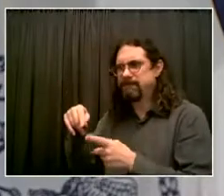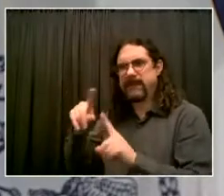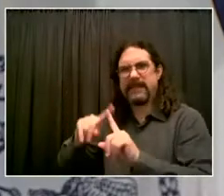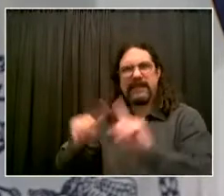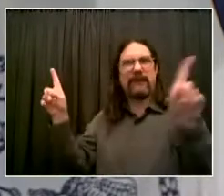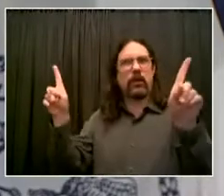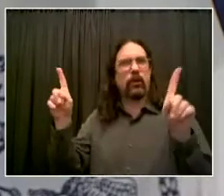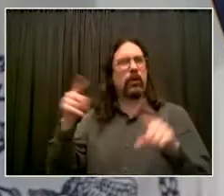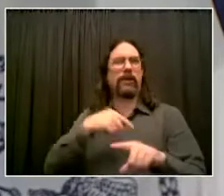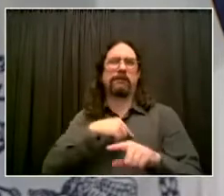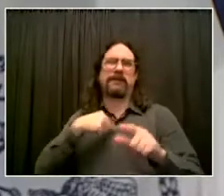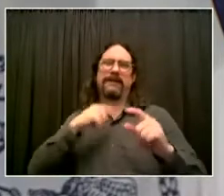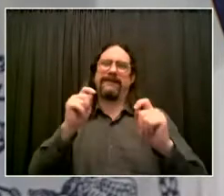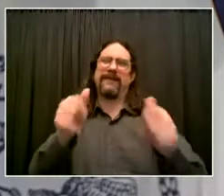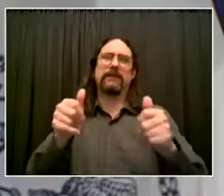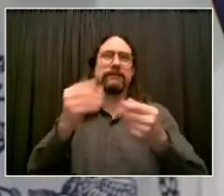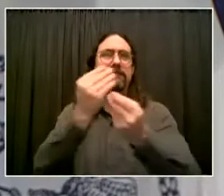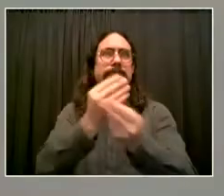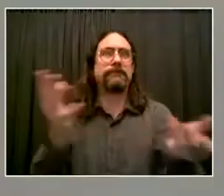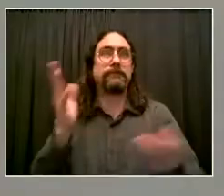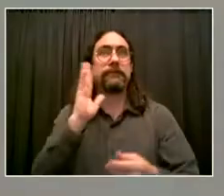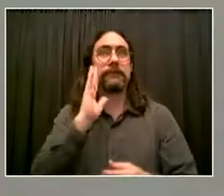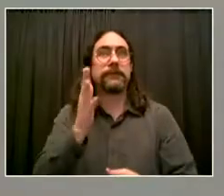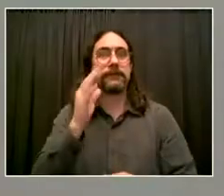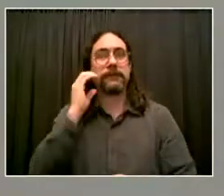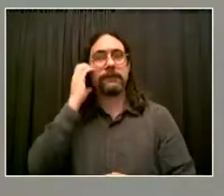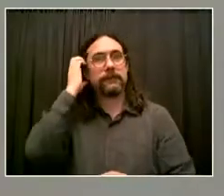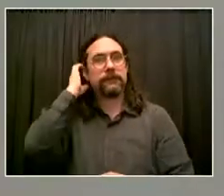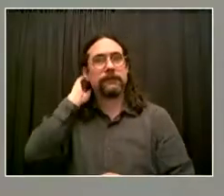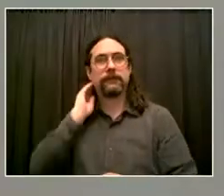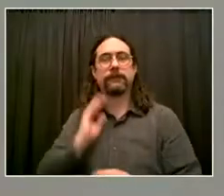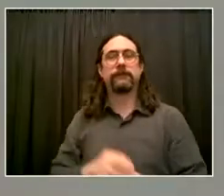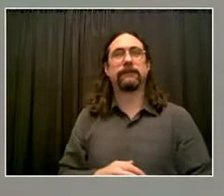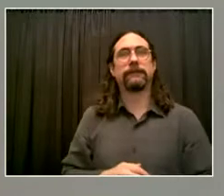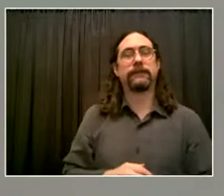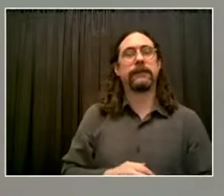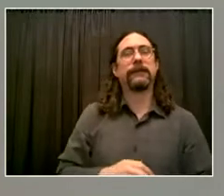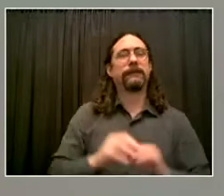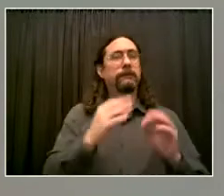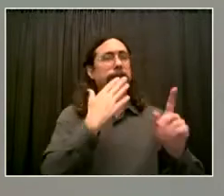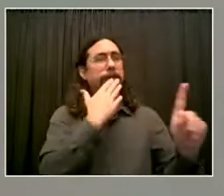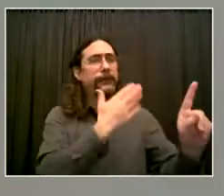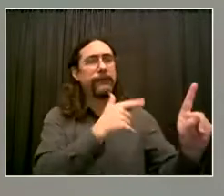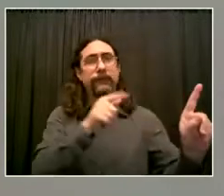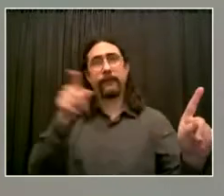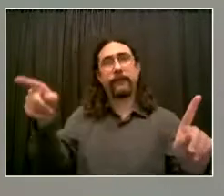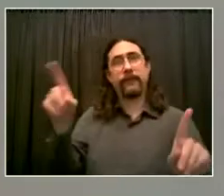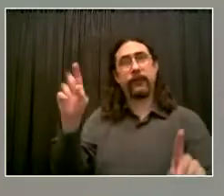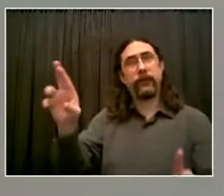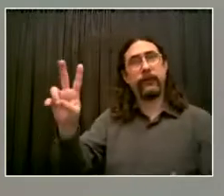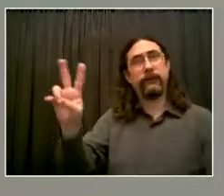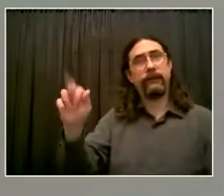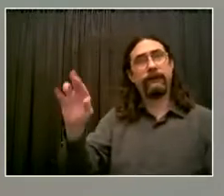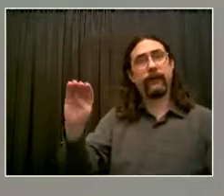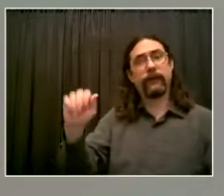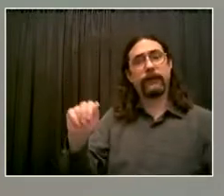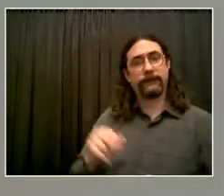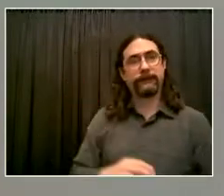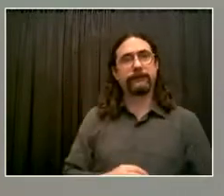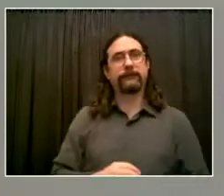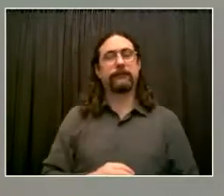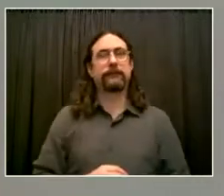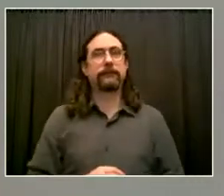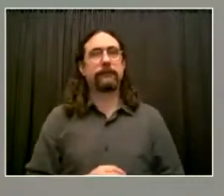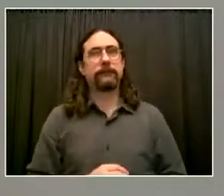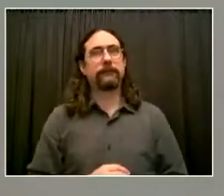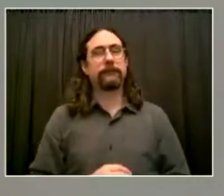Great. Yeah, thank you very much for this important question. I think Dr. Choksi and the mayor covered a lot of the important issues. I think there's two that I just want to go